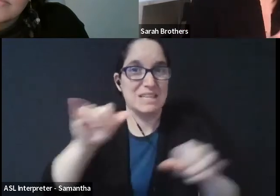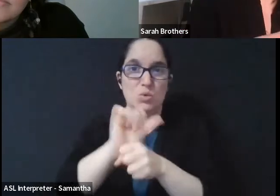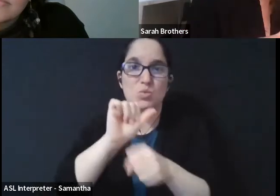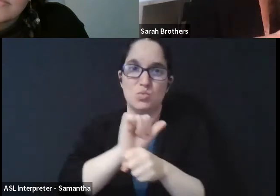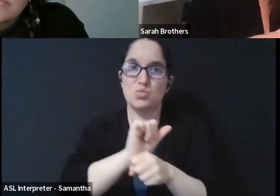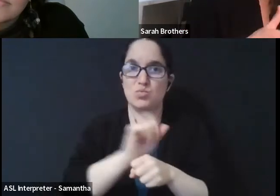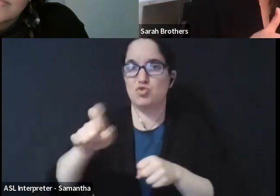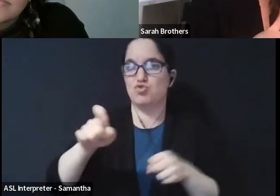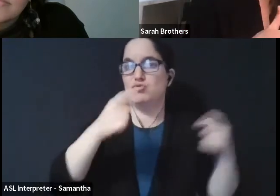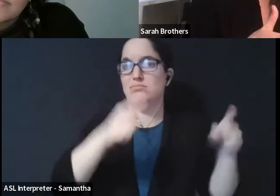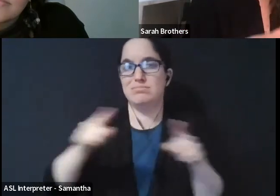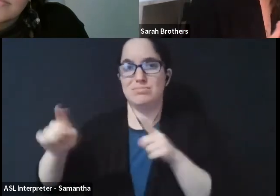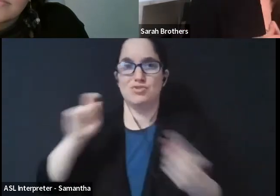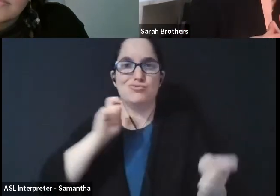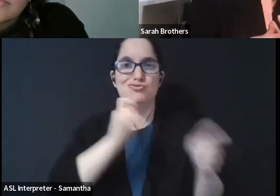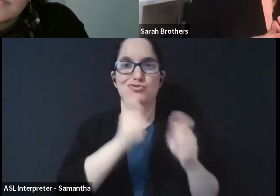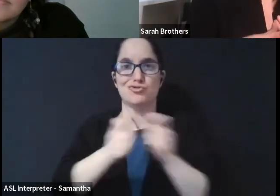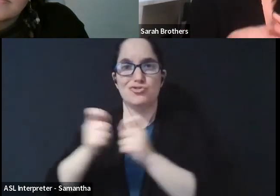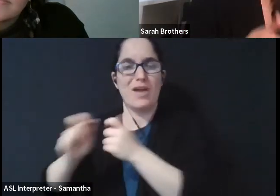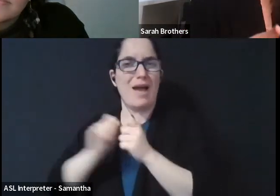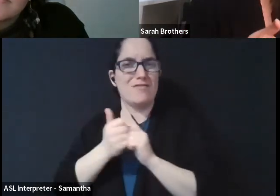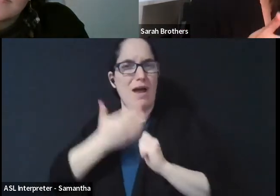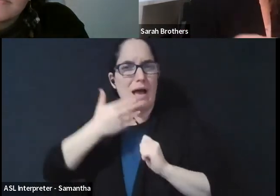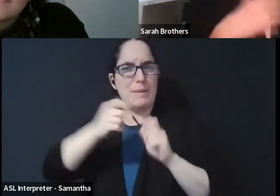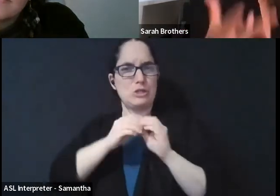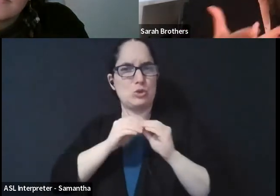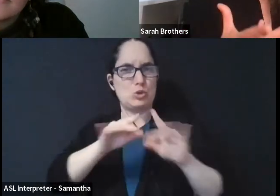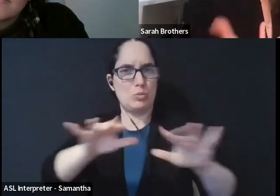traditional approach to dissemination.